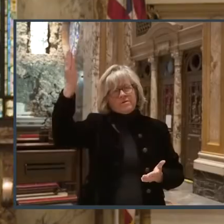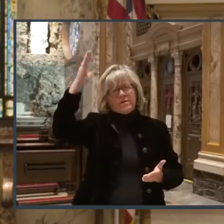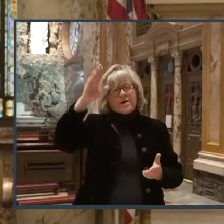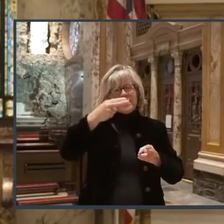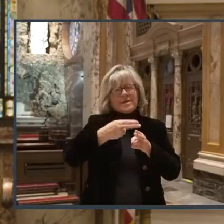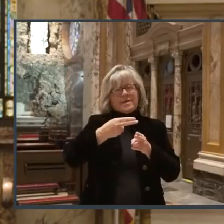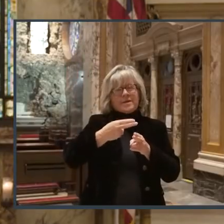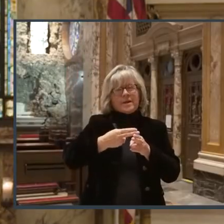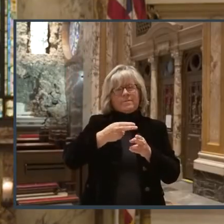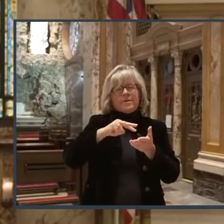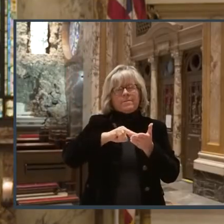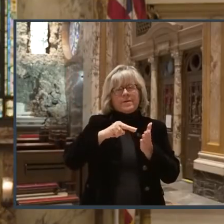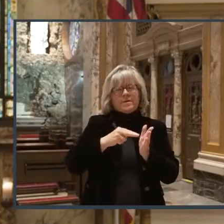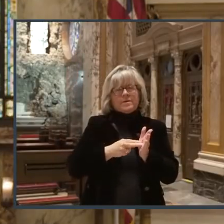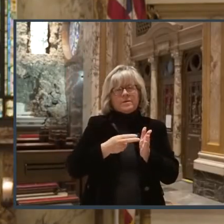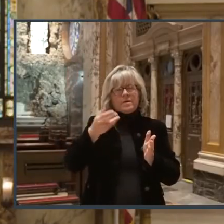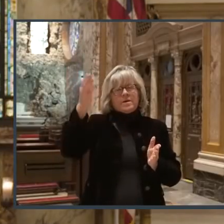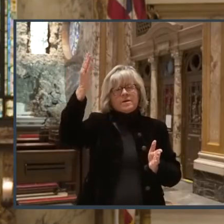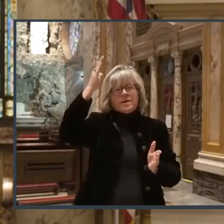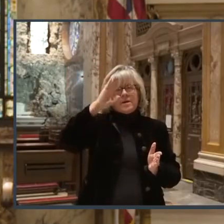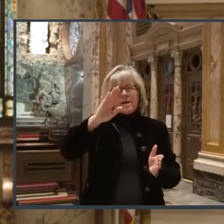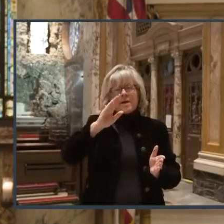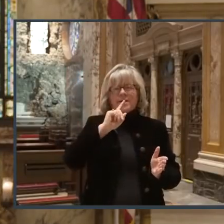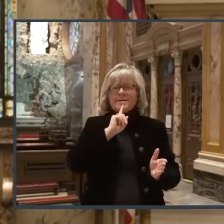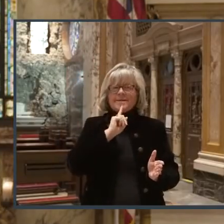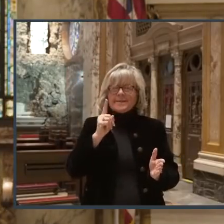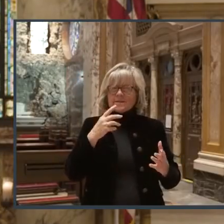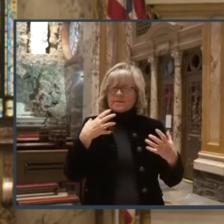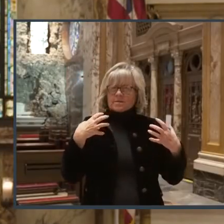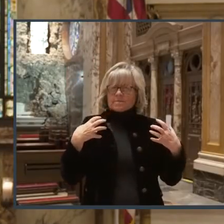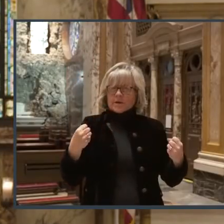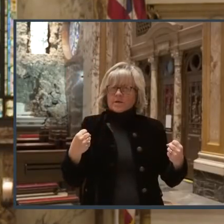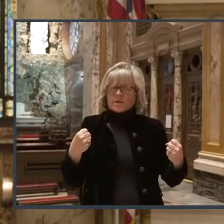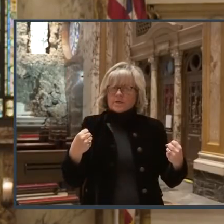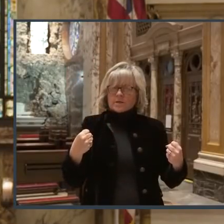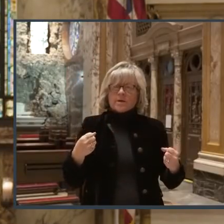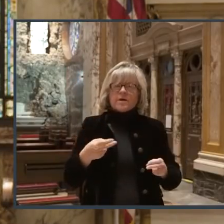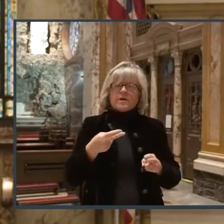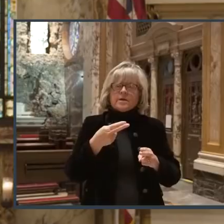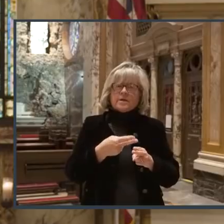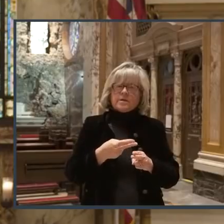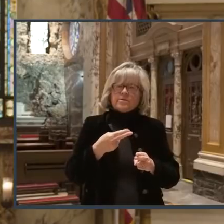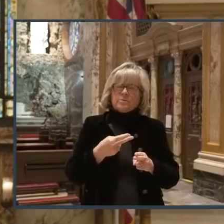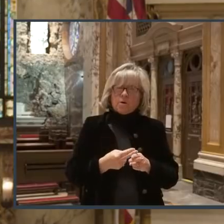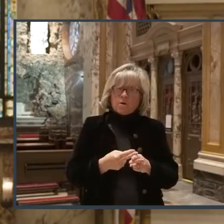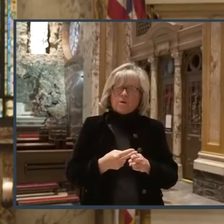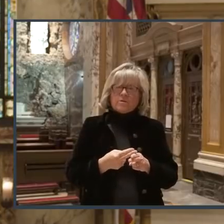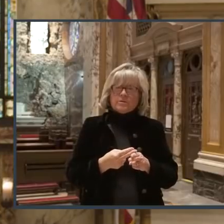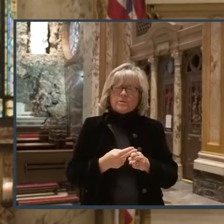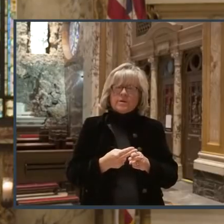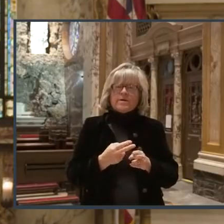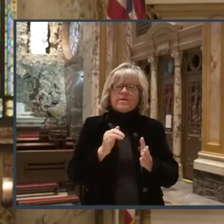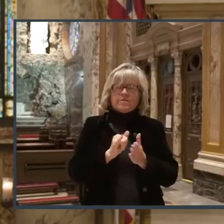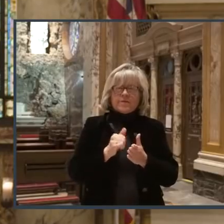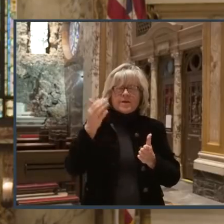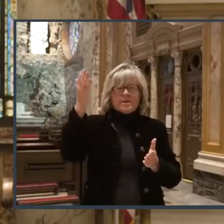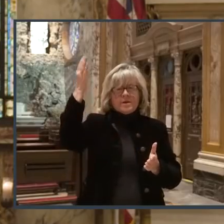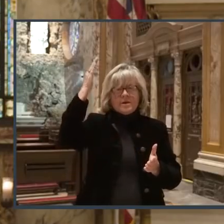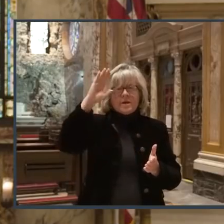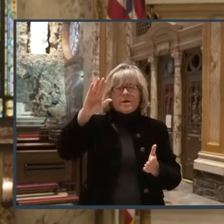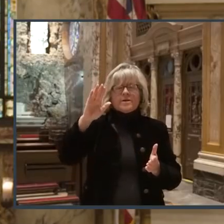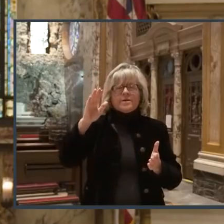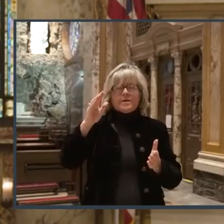means God is mighty, and he is called upon to make it clear that God is about